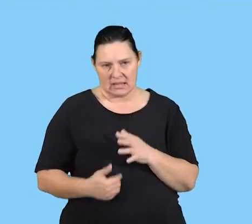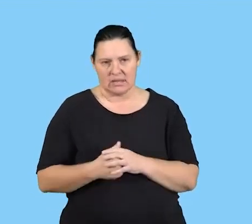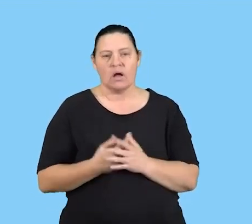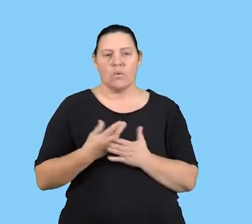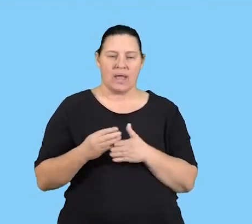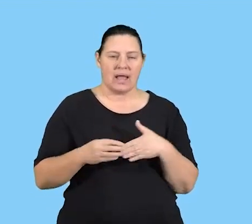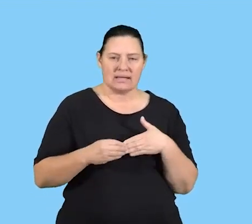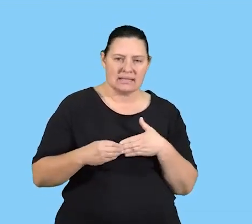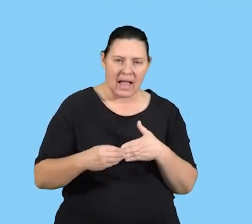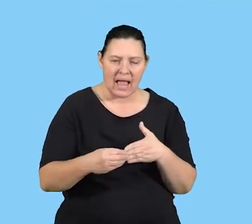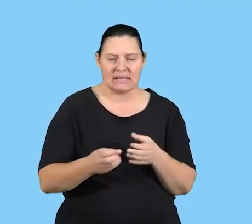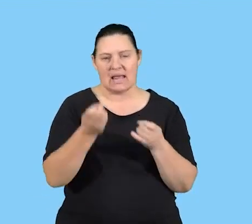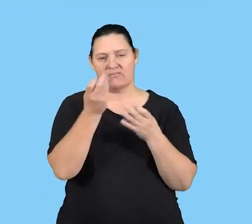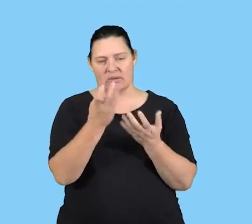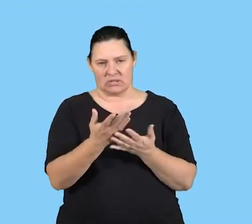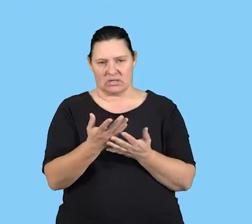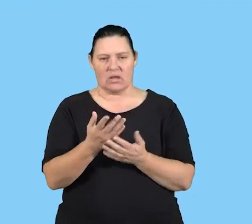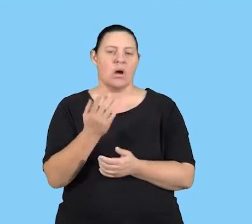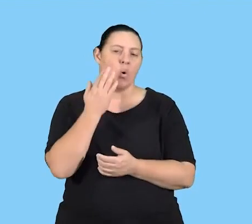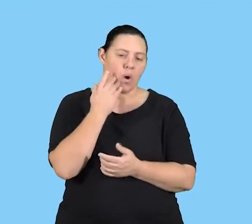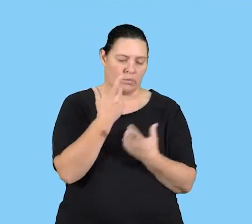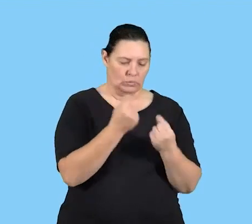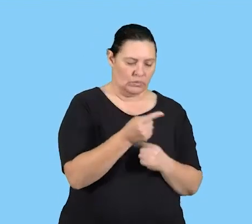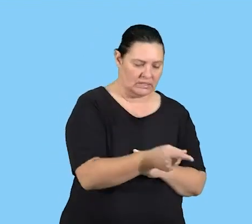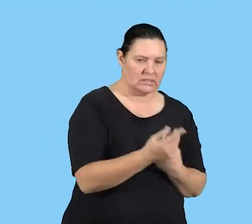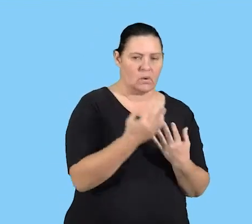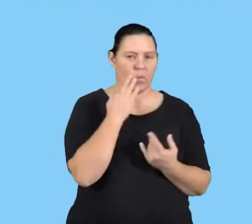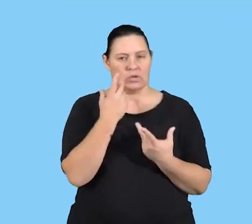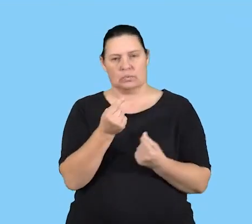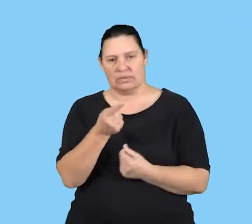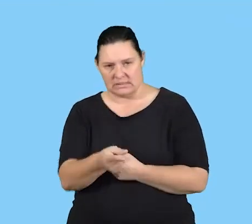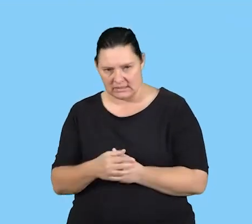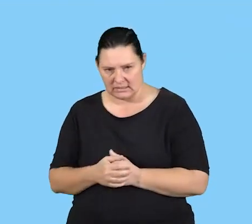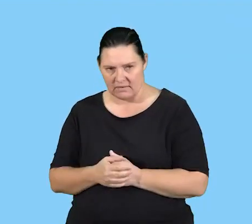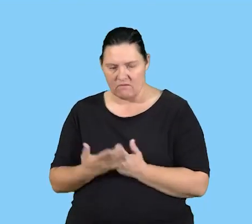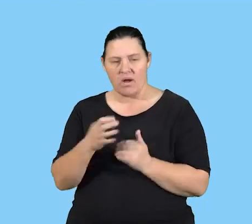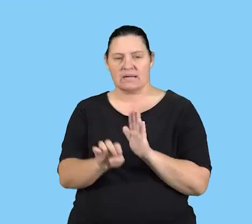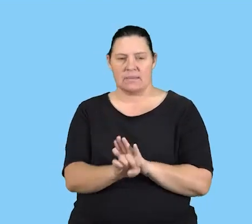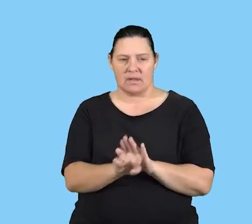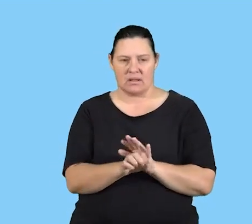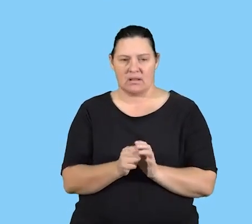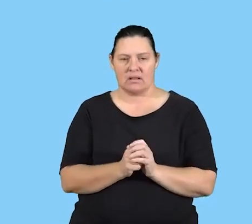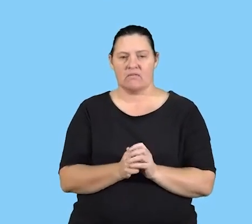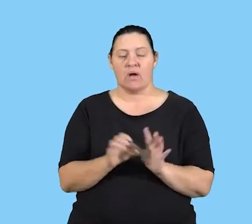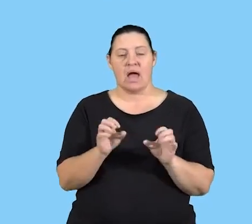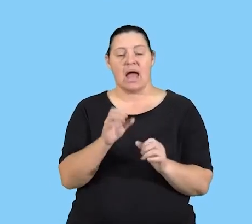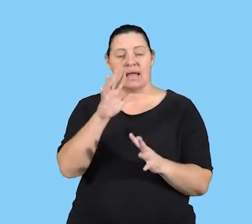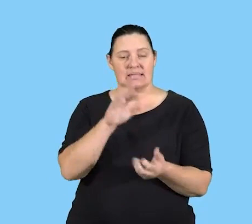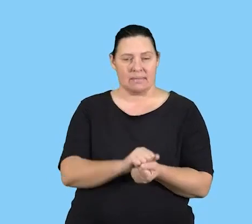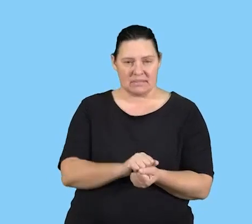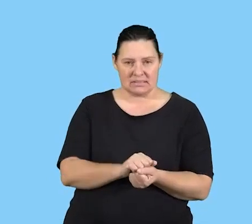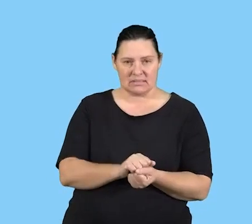given guided information on when to administer the task. For an example, with the